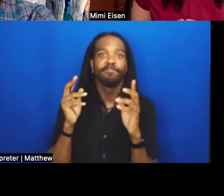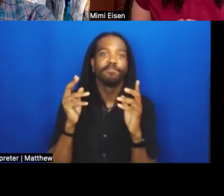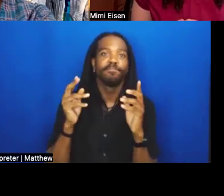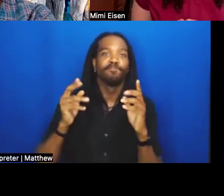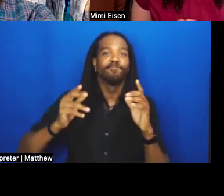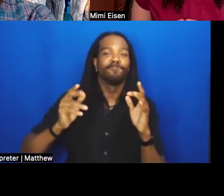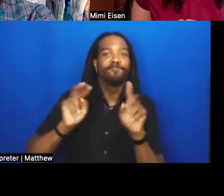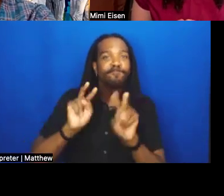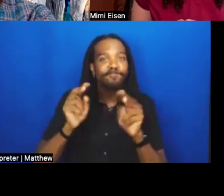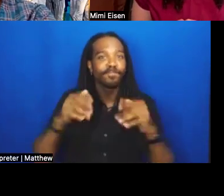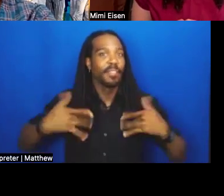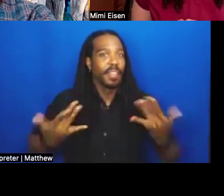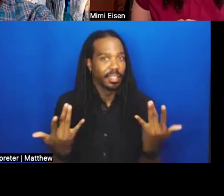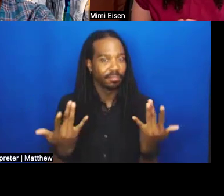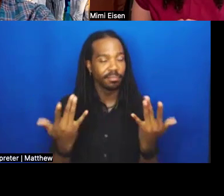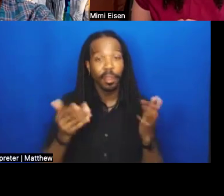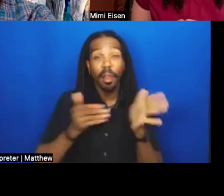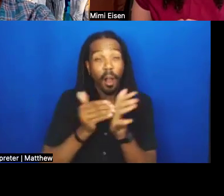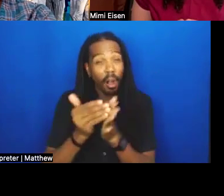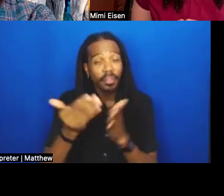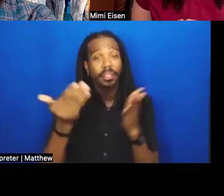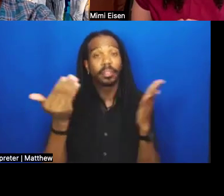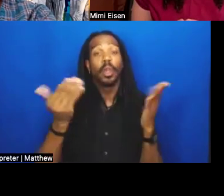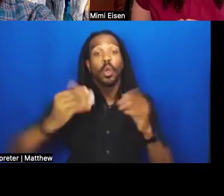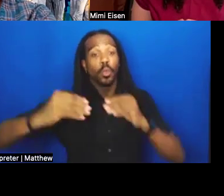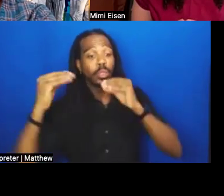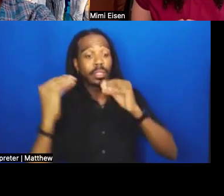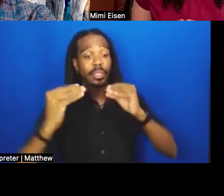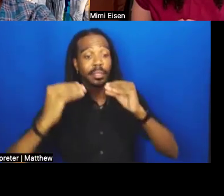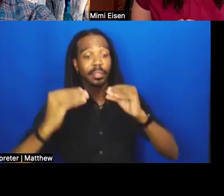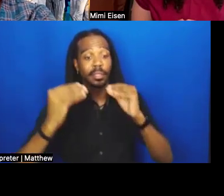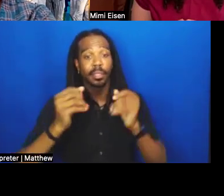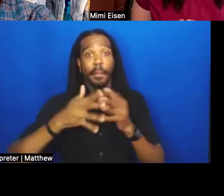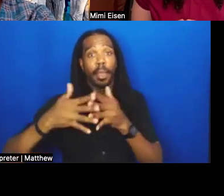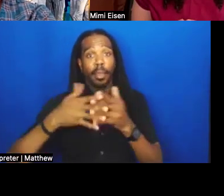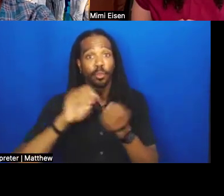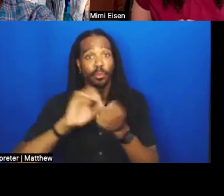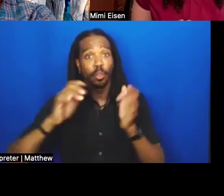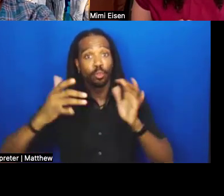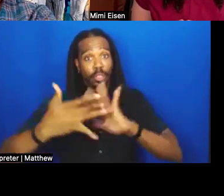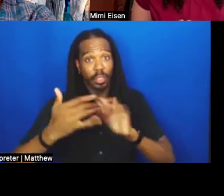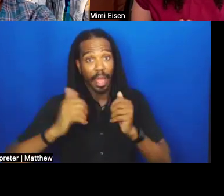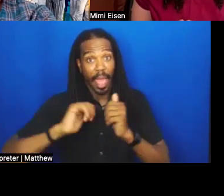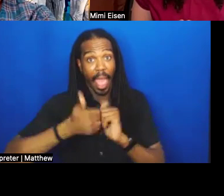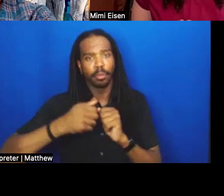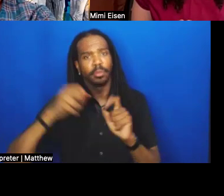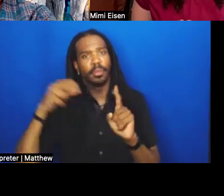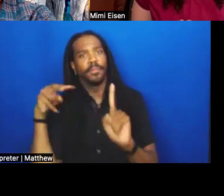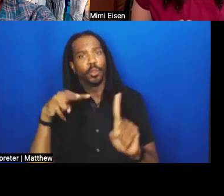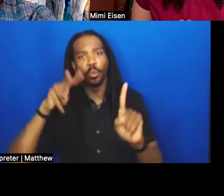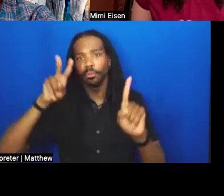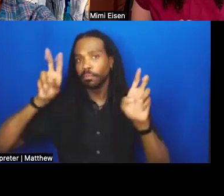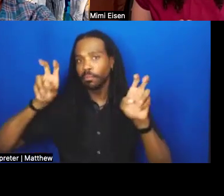because too often we teach the American Revolution from the front porch of the plantation house, right? From